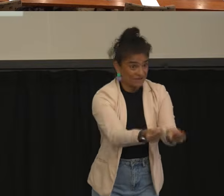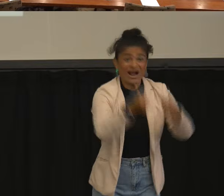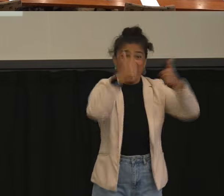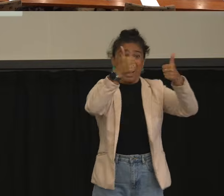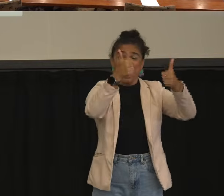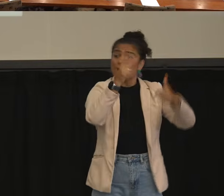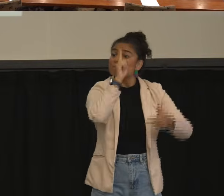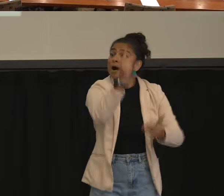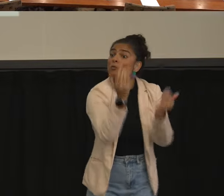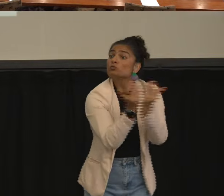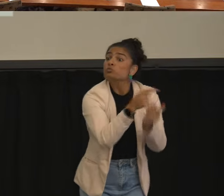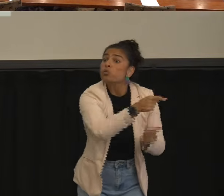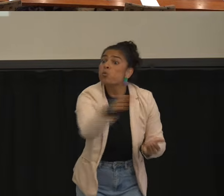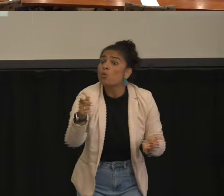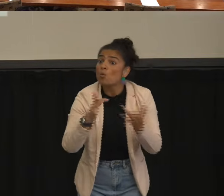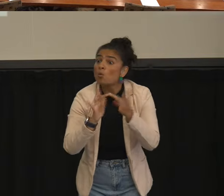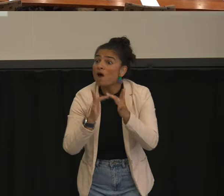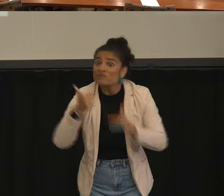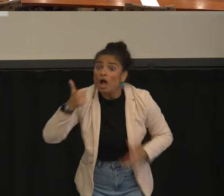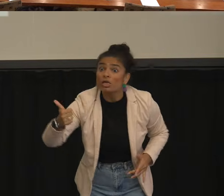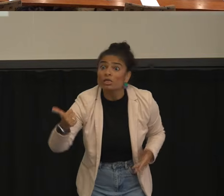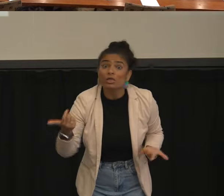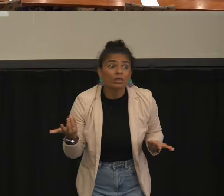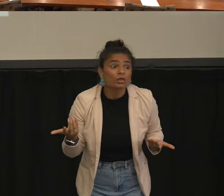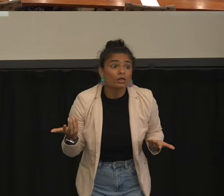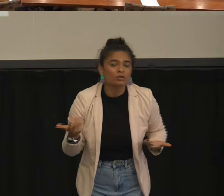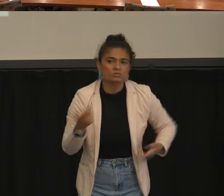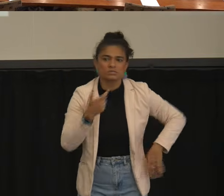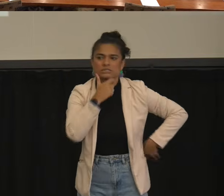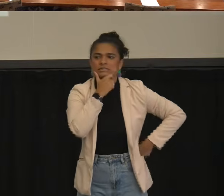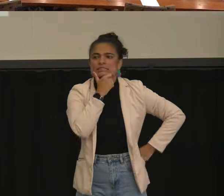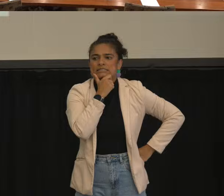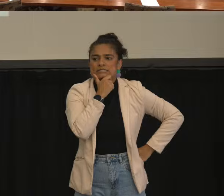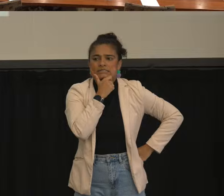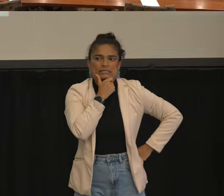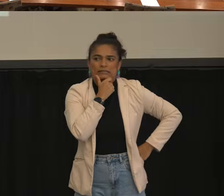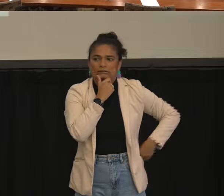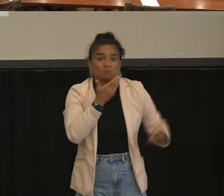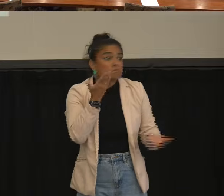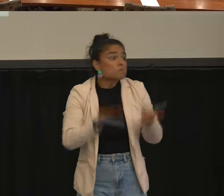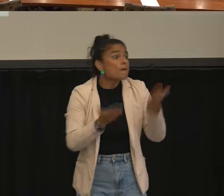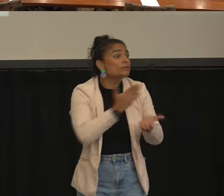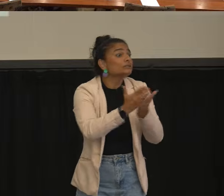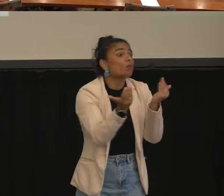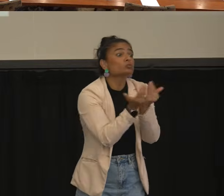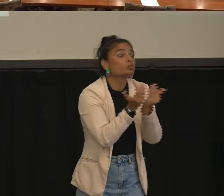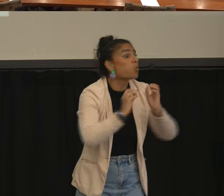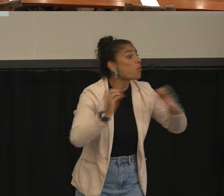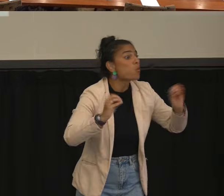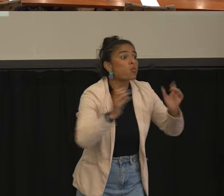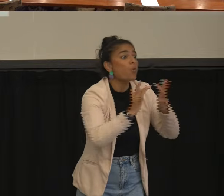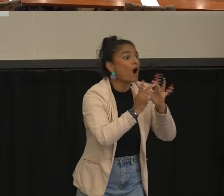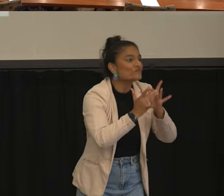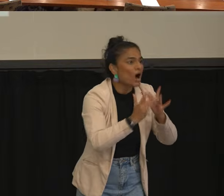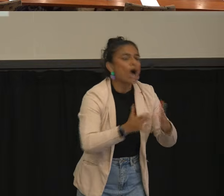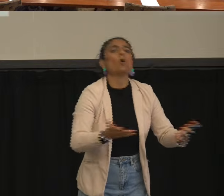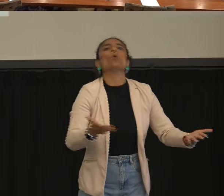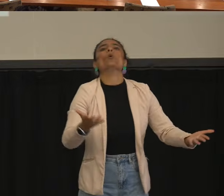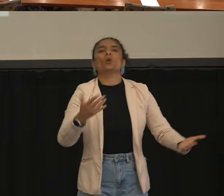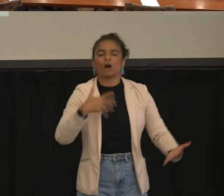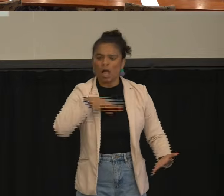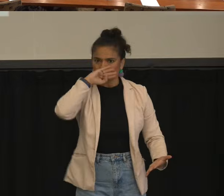platform. So we give the schools challenges to the platform, but then we're not sure, do the schools have access to